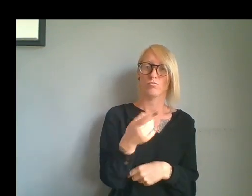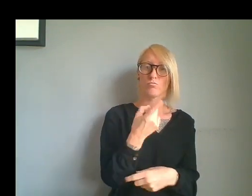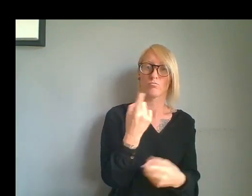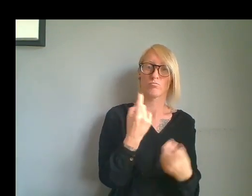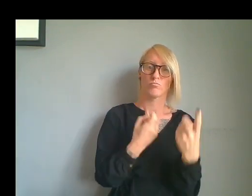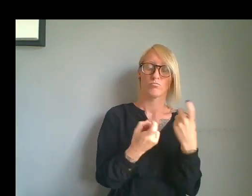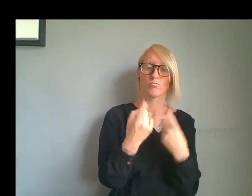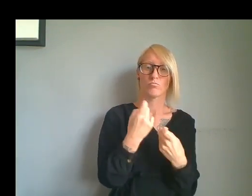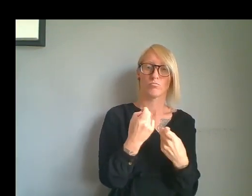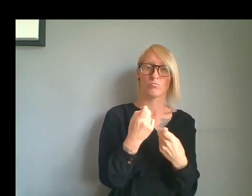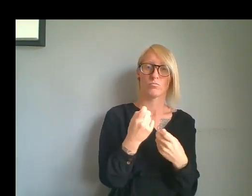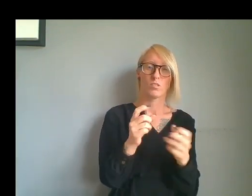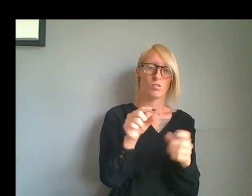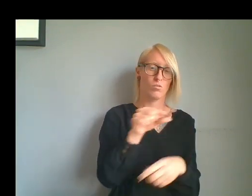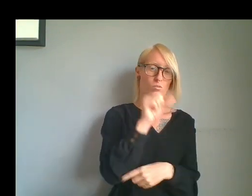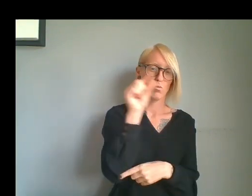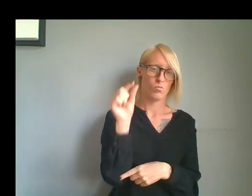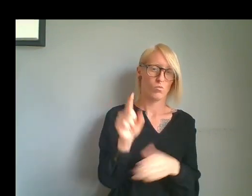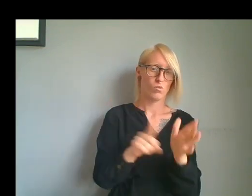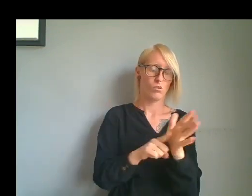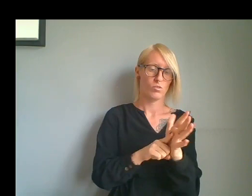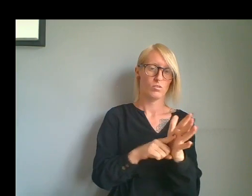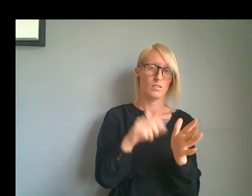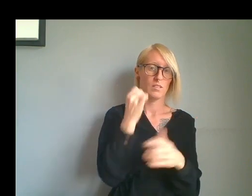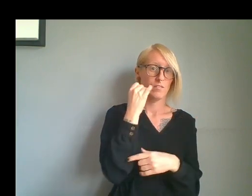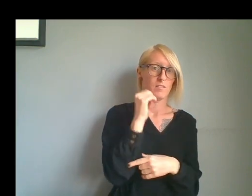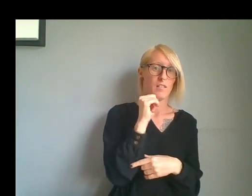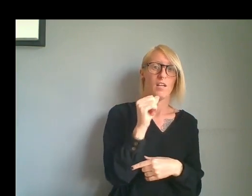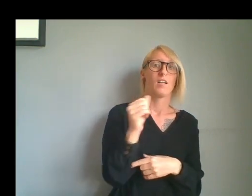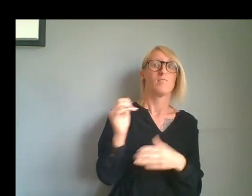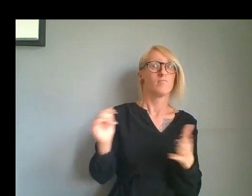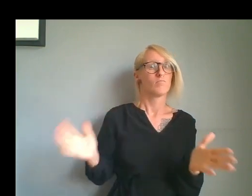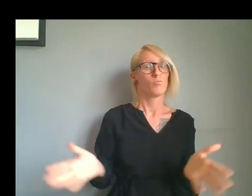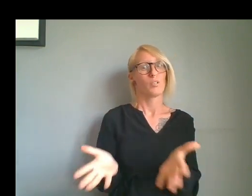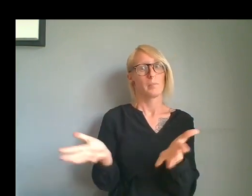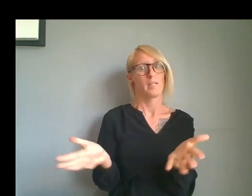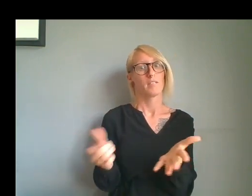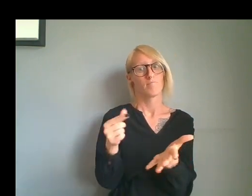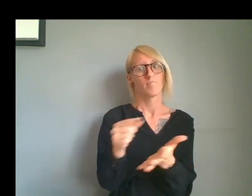takeaway if you're not doing. I would recommend getting started with Google Alerts.